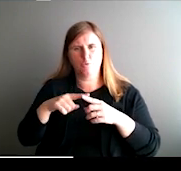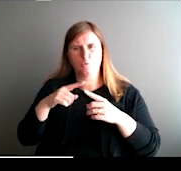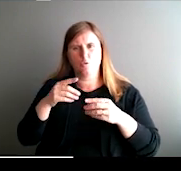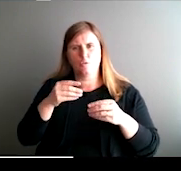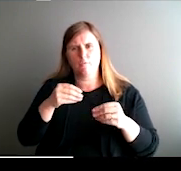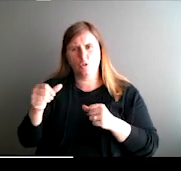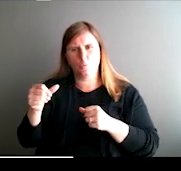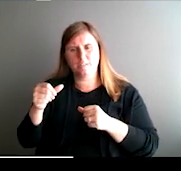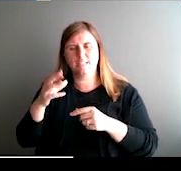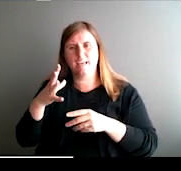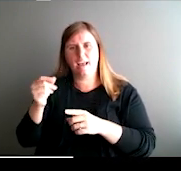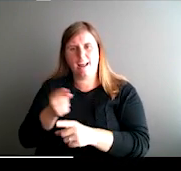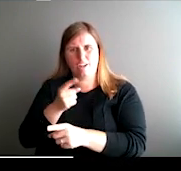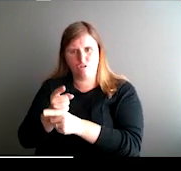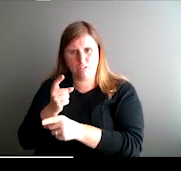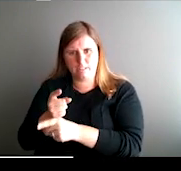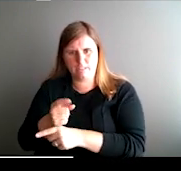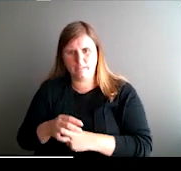fluency and accuracy.